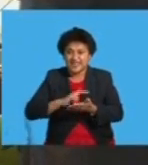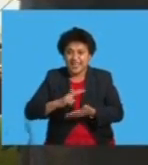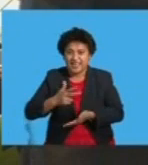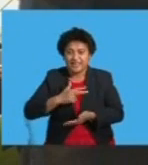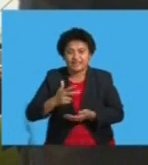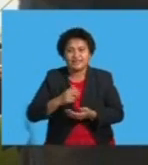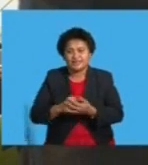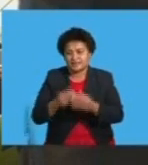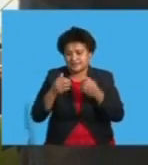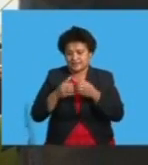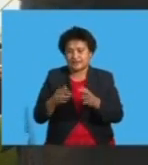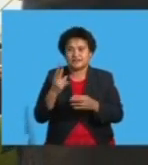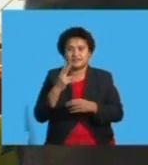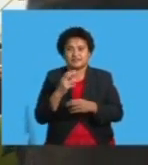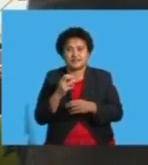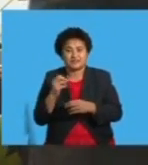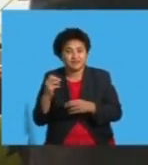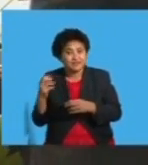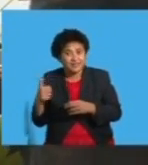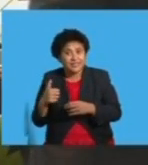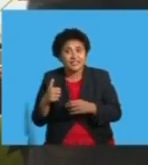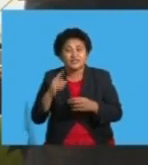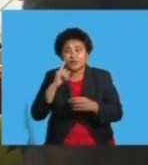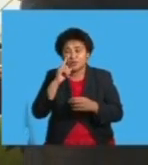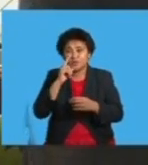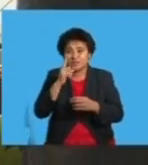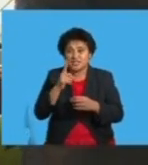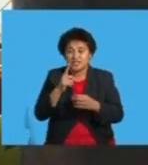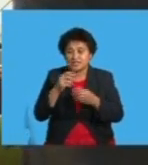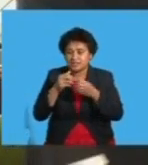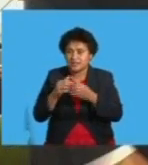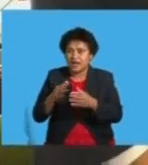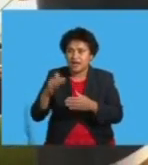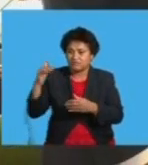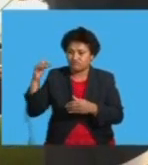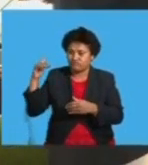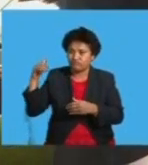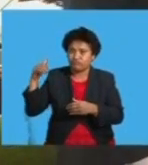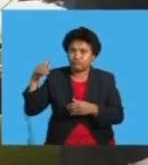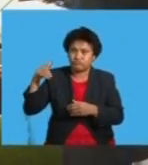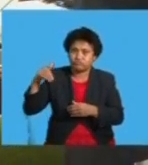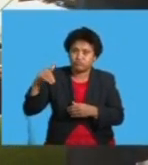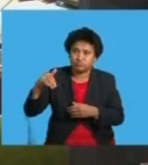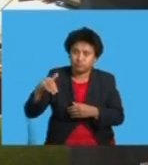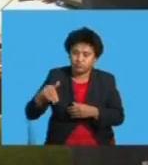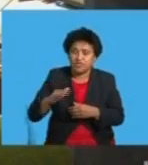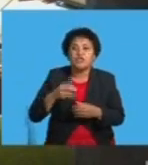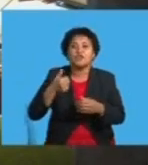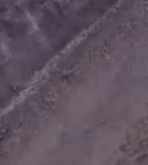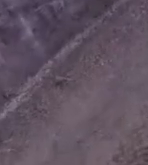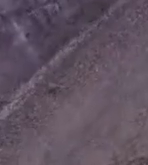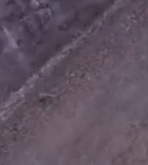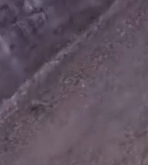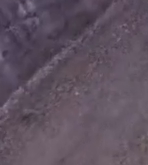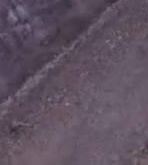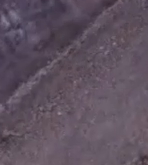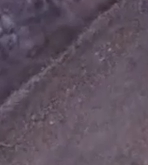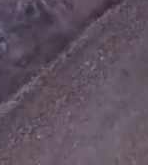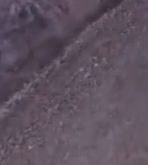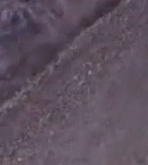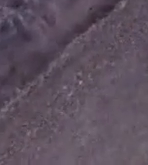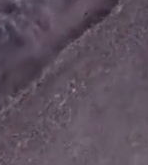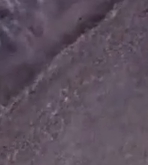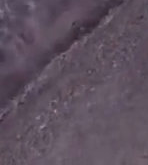its politicization started seeing a reduction in farmlands available for sugarcane farming. The Prime